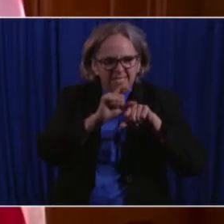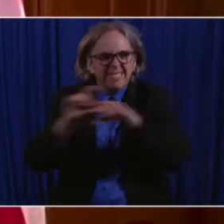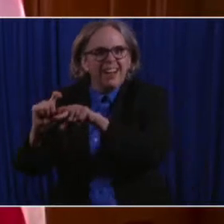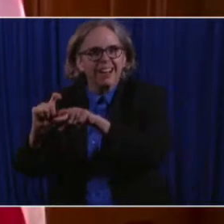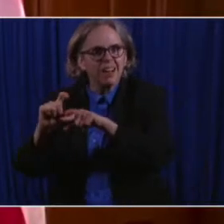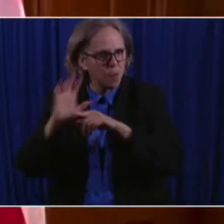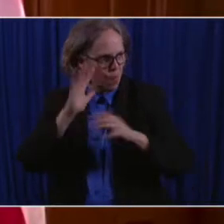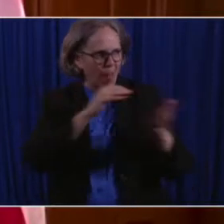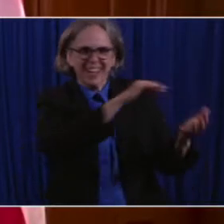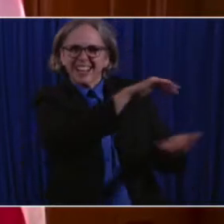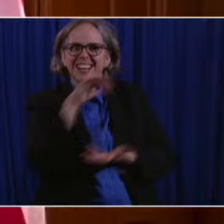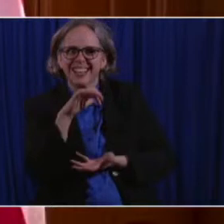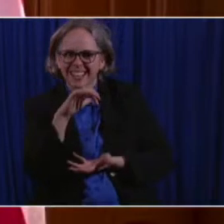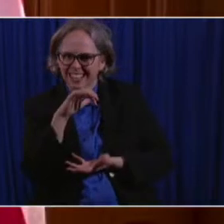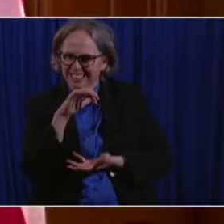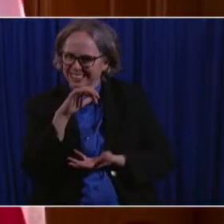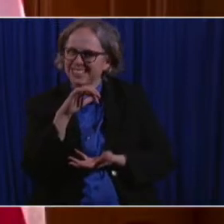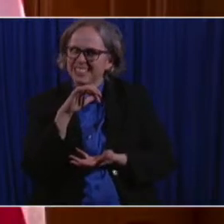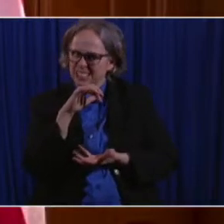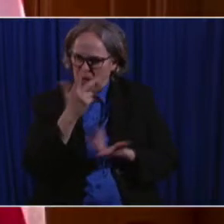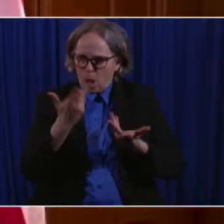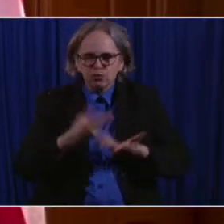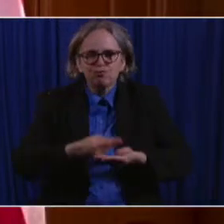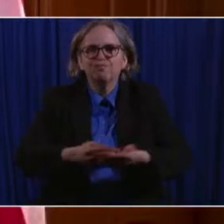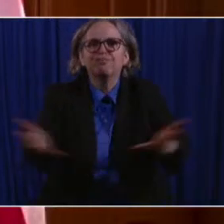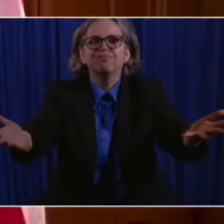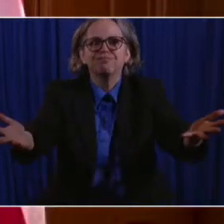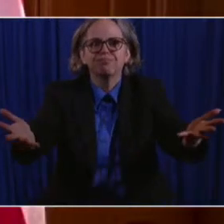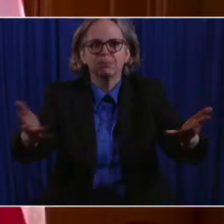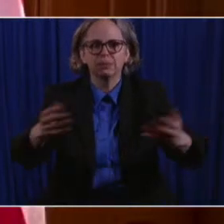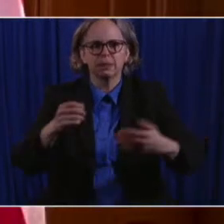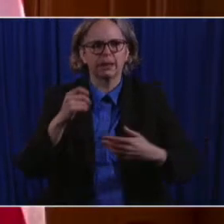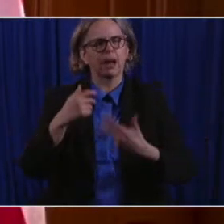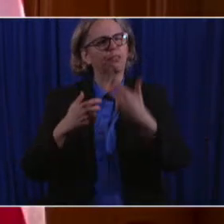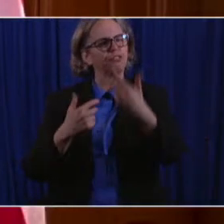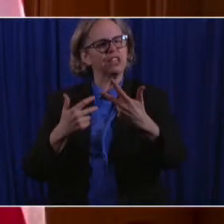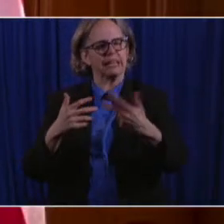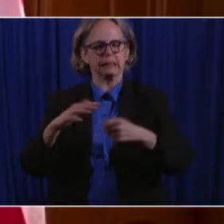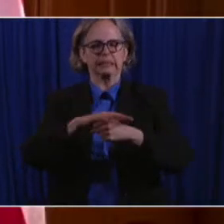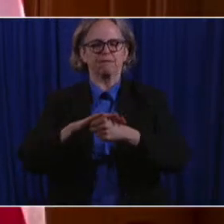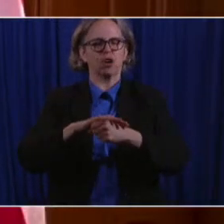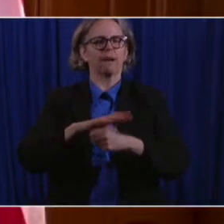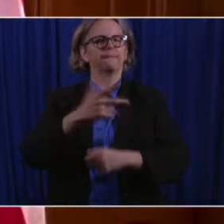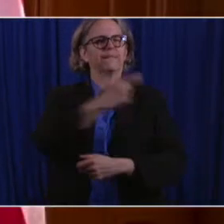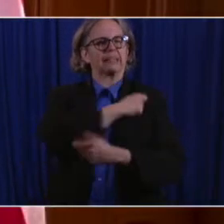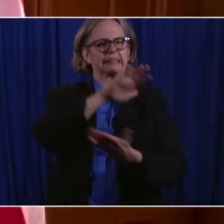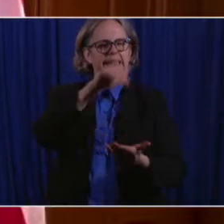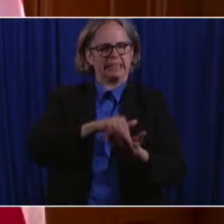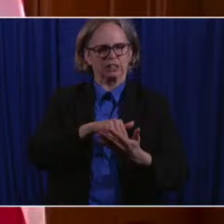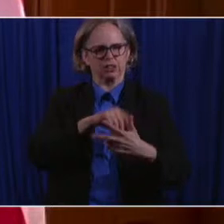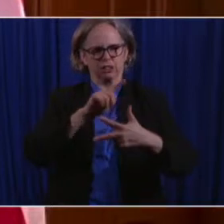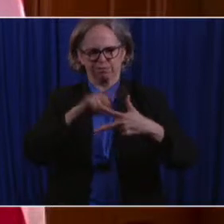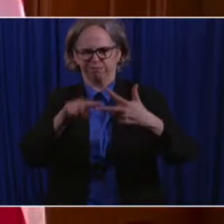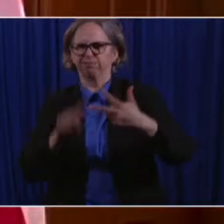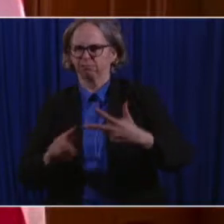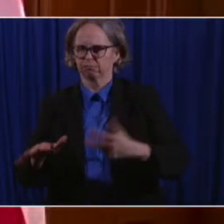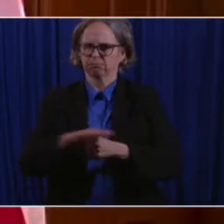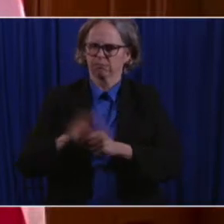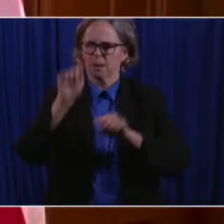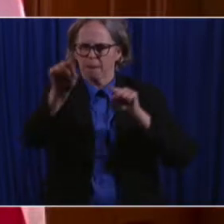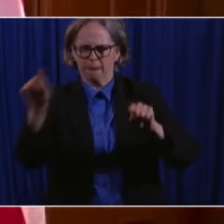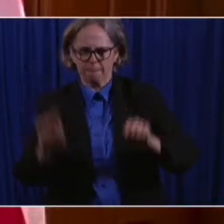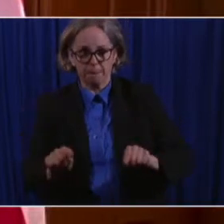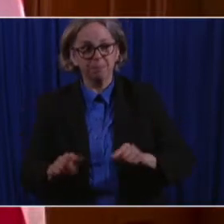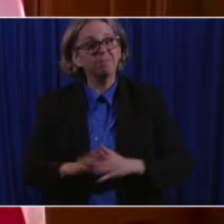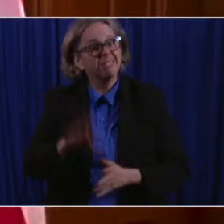571,460 doses of these 3 vaccines. That is the number for next week. This is by far the highest